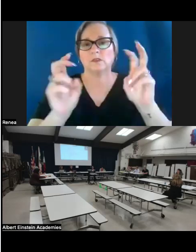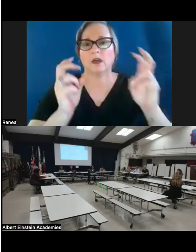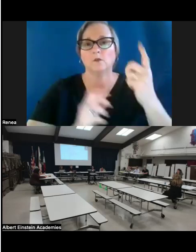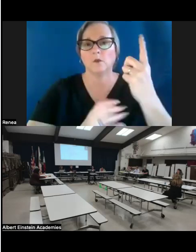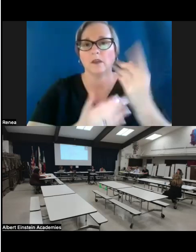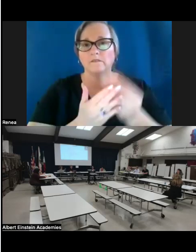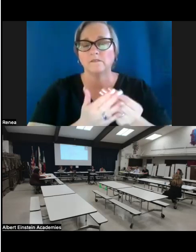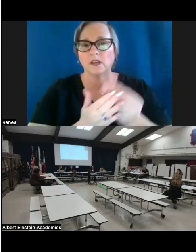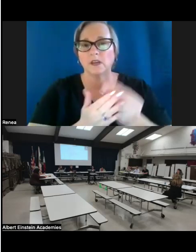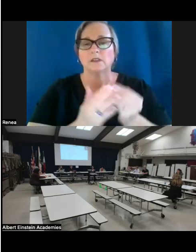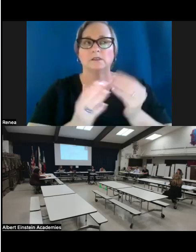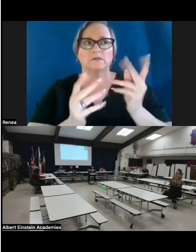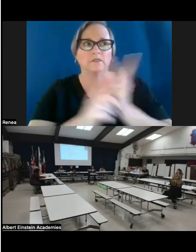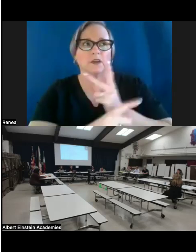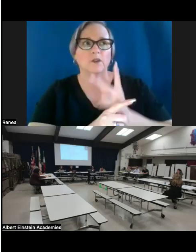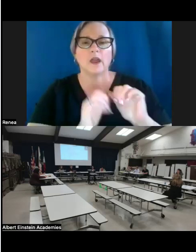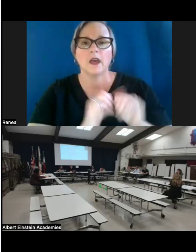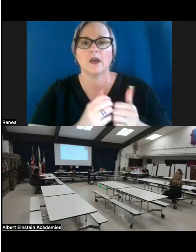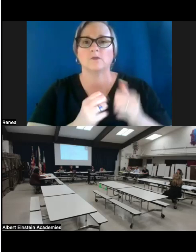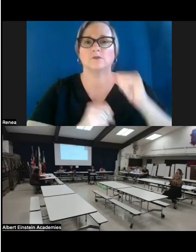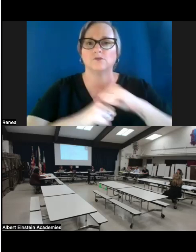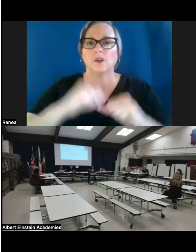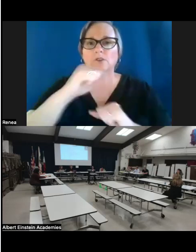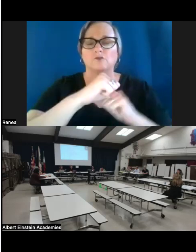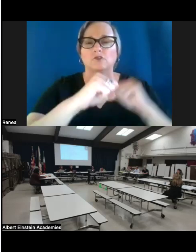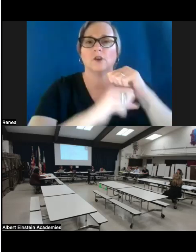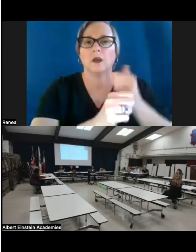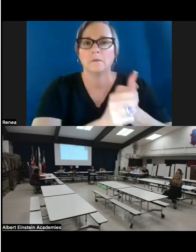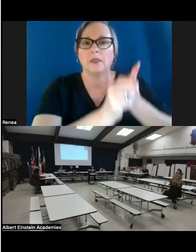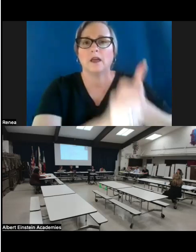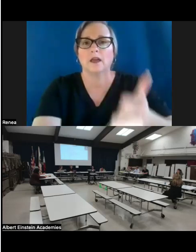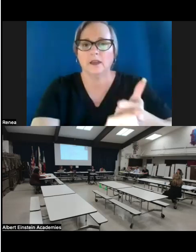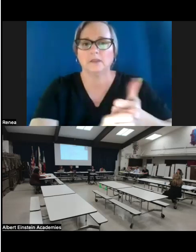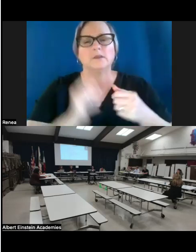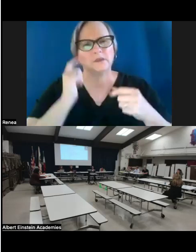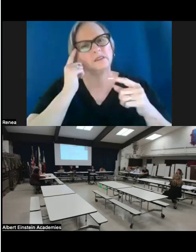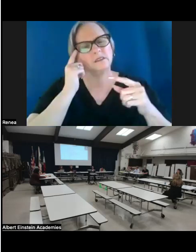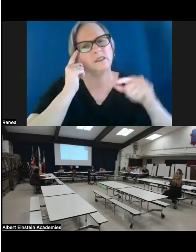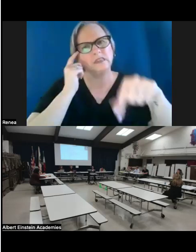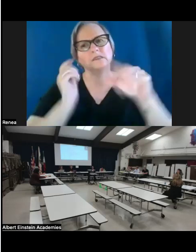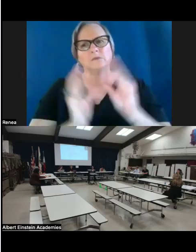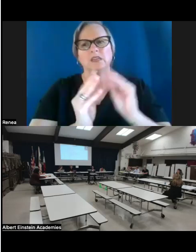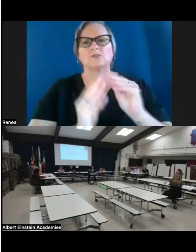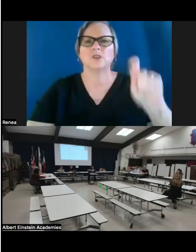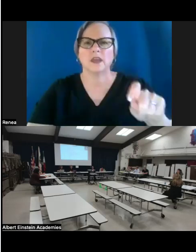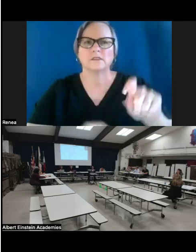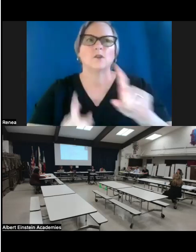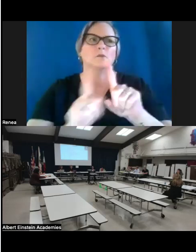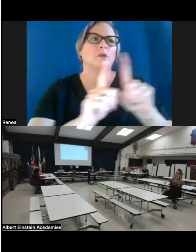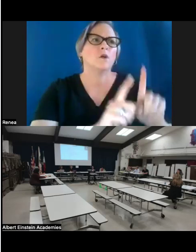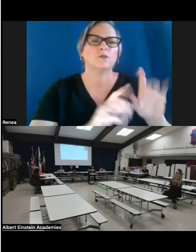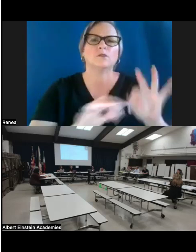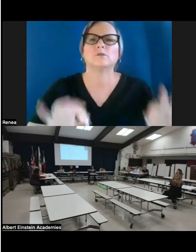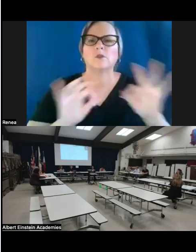the compliance and there's necessary formality to these meetings, but there's also being really thoughtful about when we're